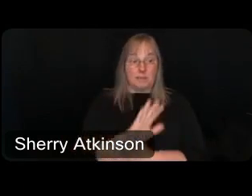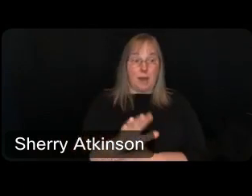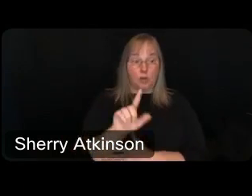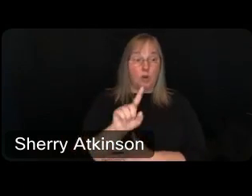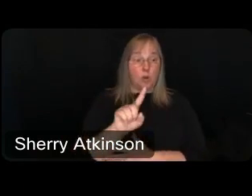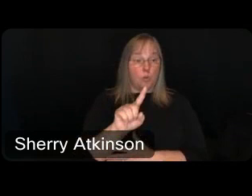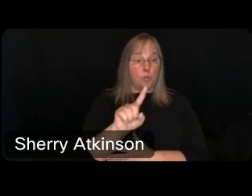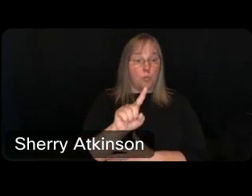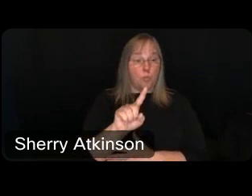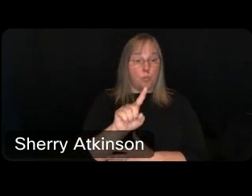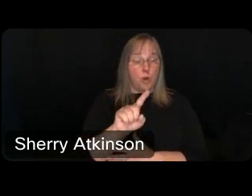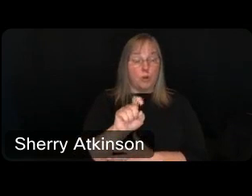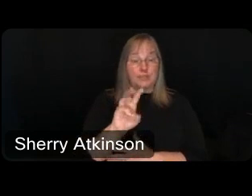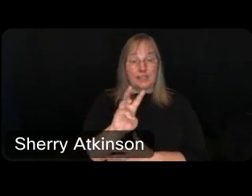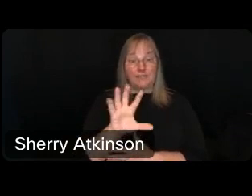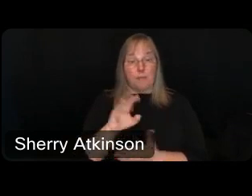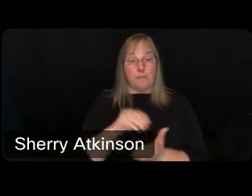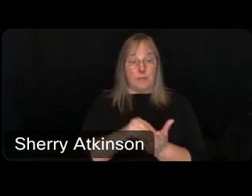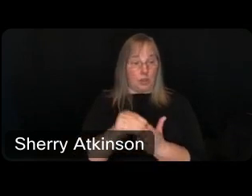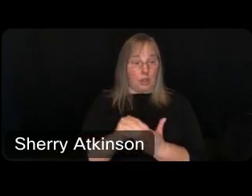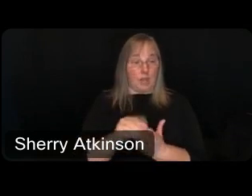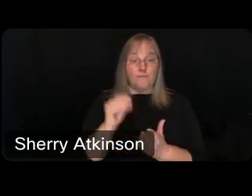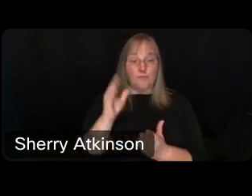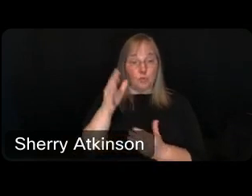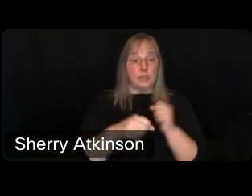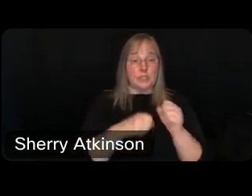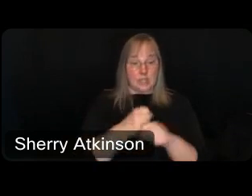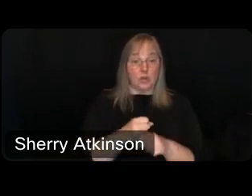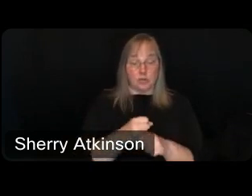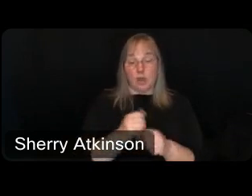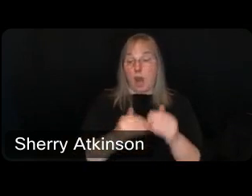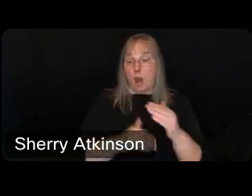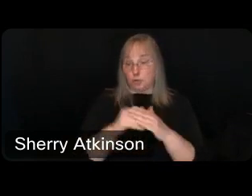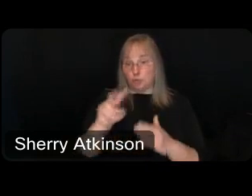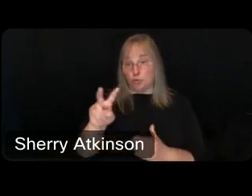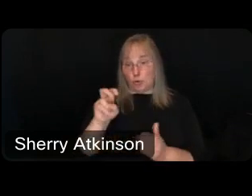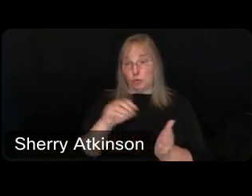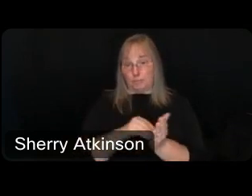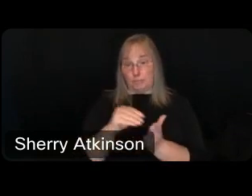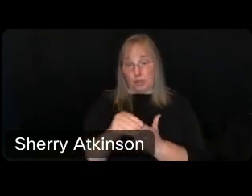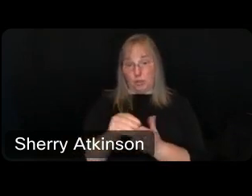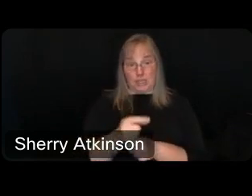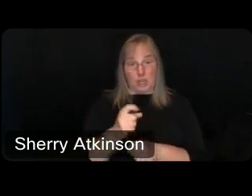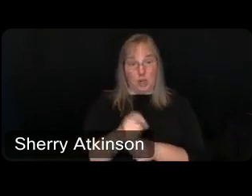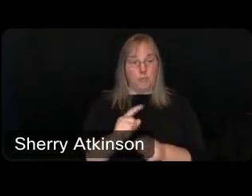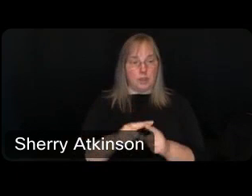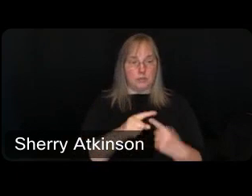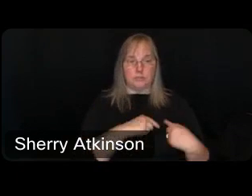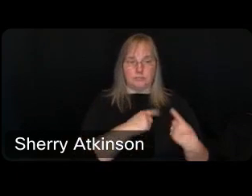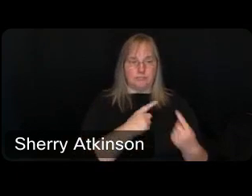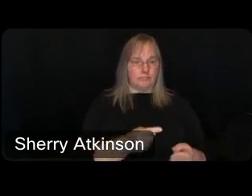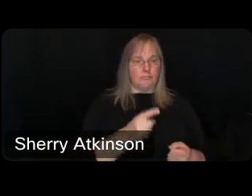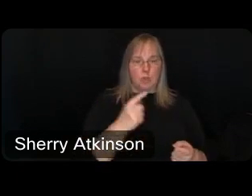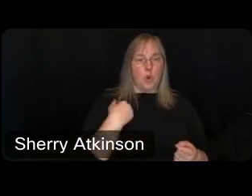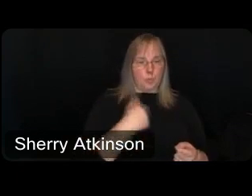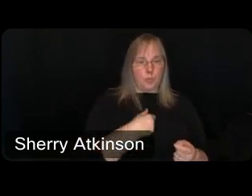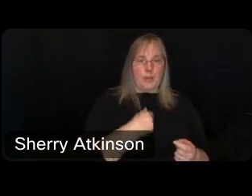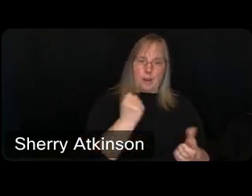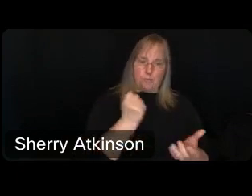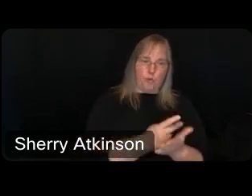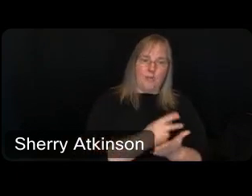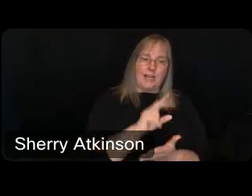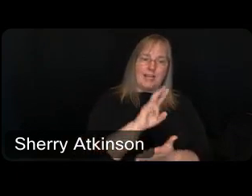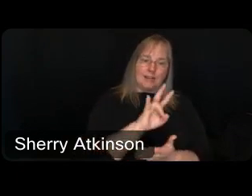million a year. As we just mentioned that historically we have been approving 72 to 75 million per year based on